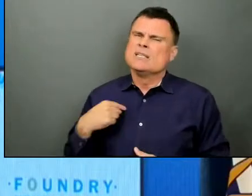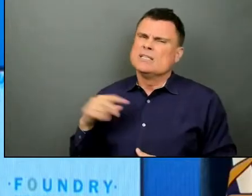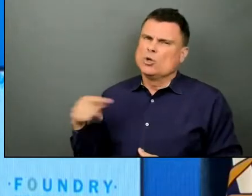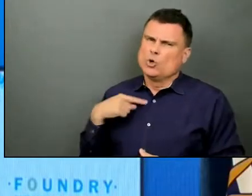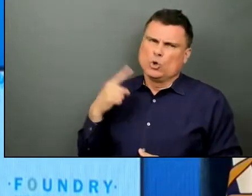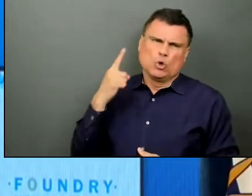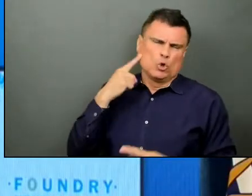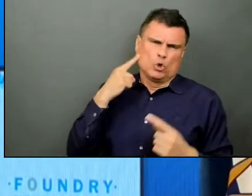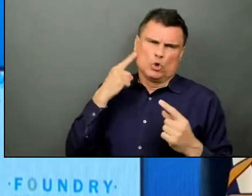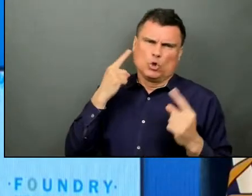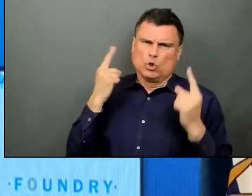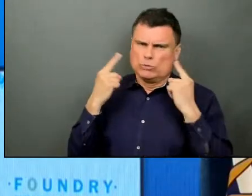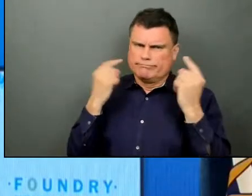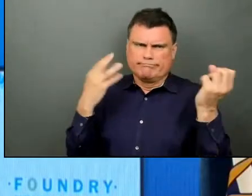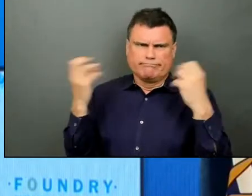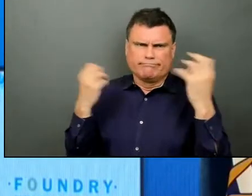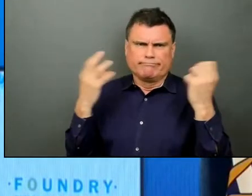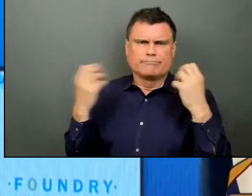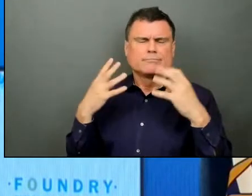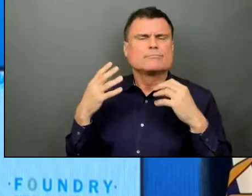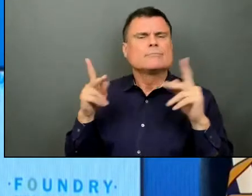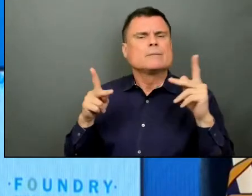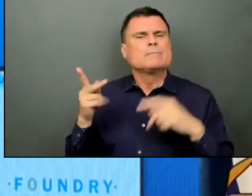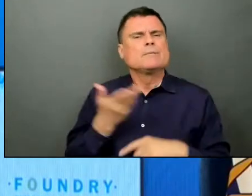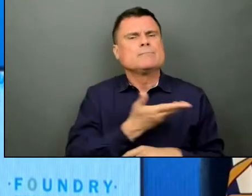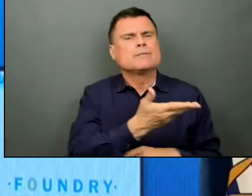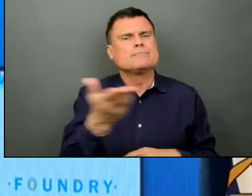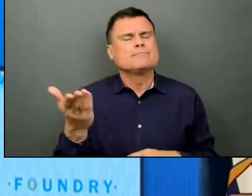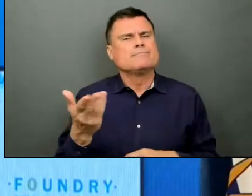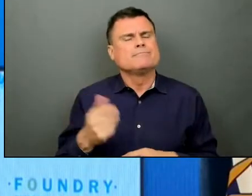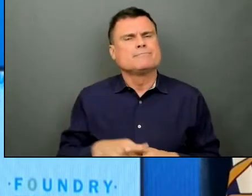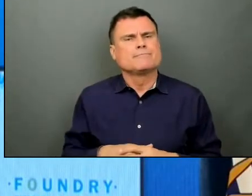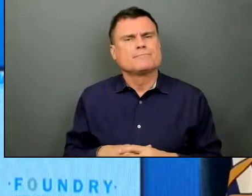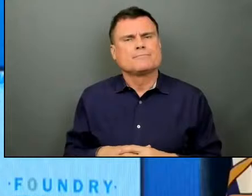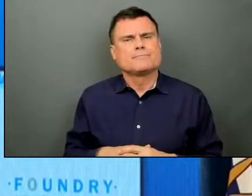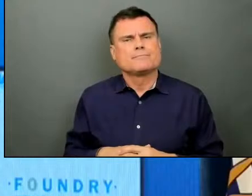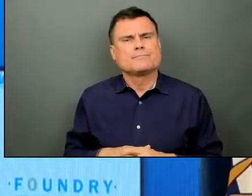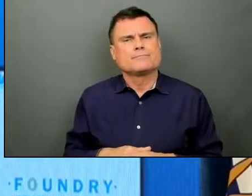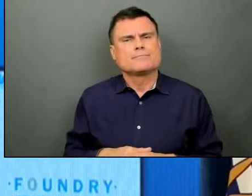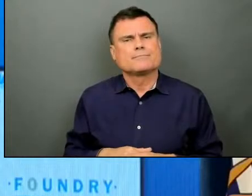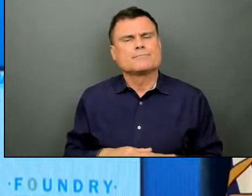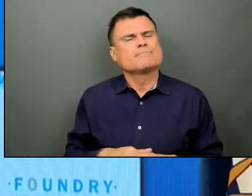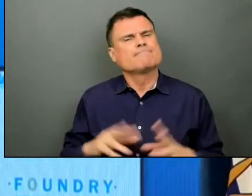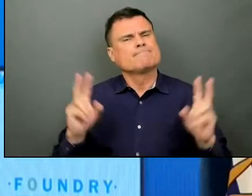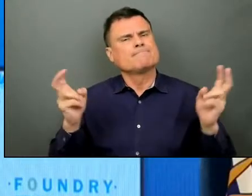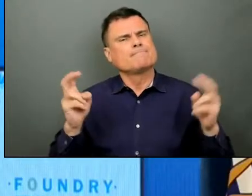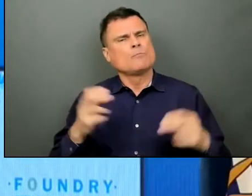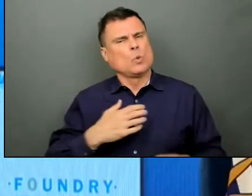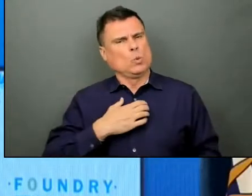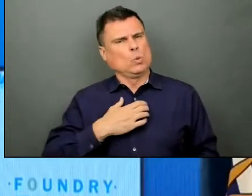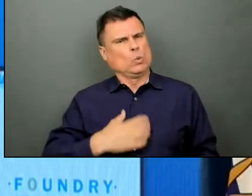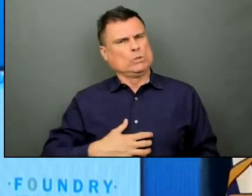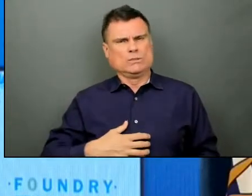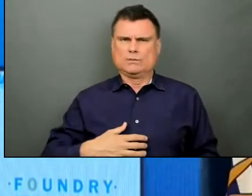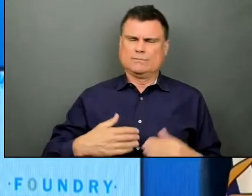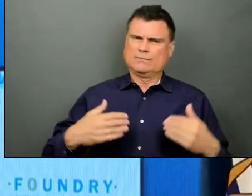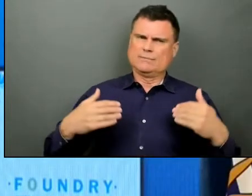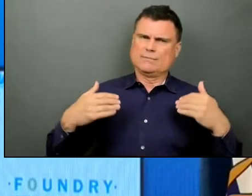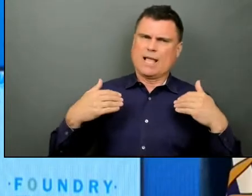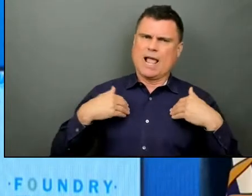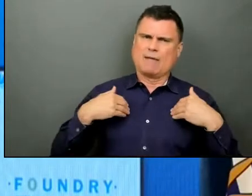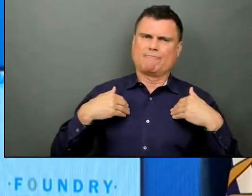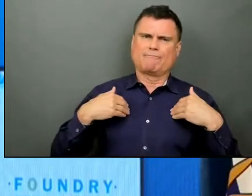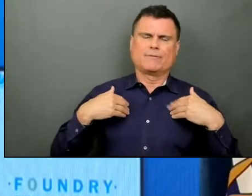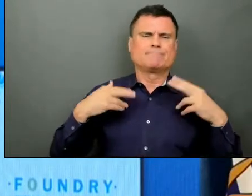government could be doing right now to save lives is both safe supply and some form of